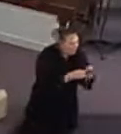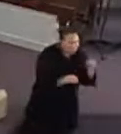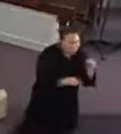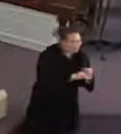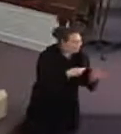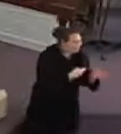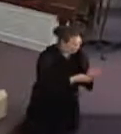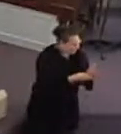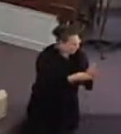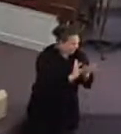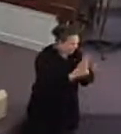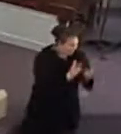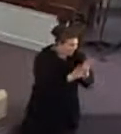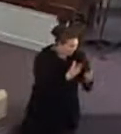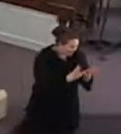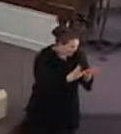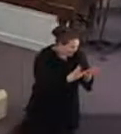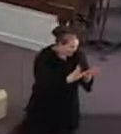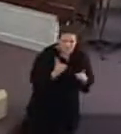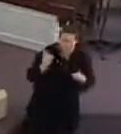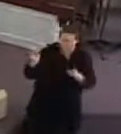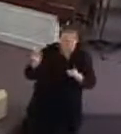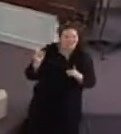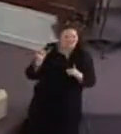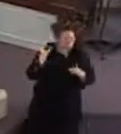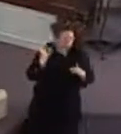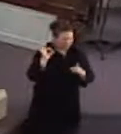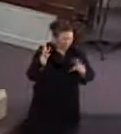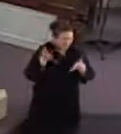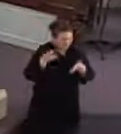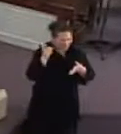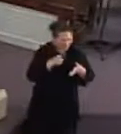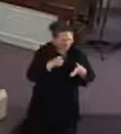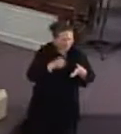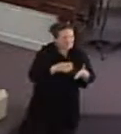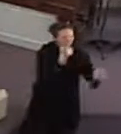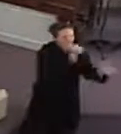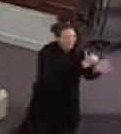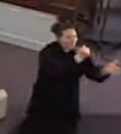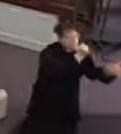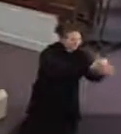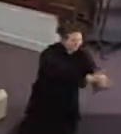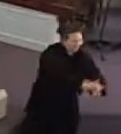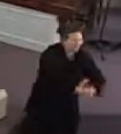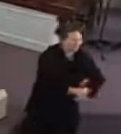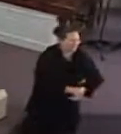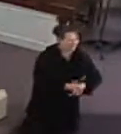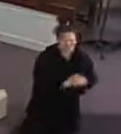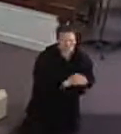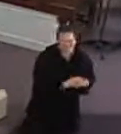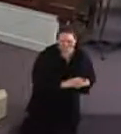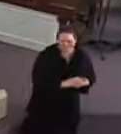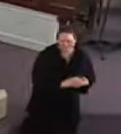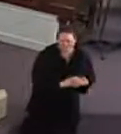ought to get a little bit more of an amen than that, amen? Amen. Amen. Hallelujah. Let's receive our pastor today.